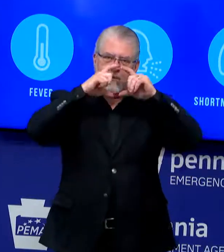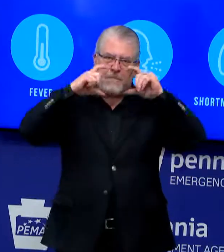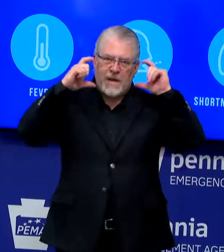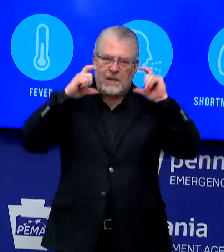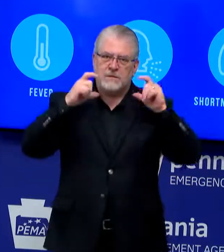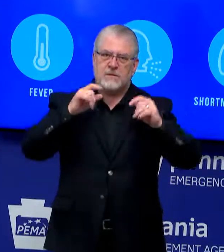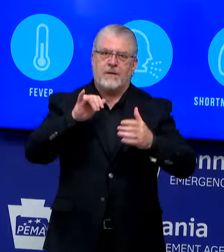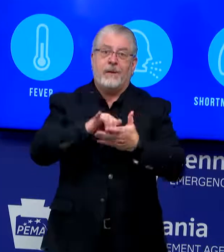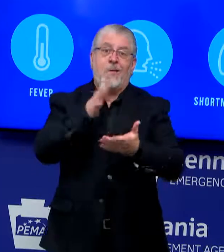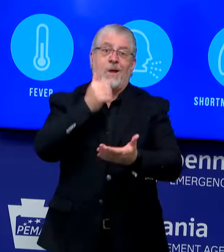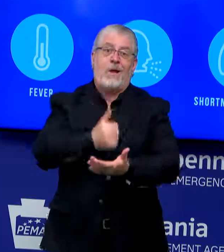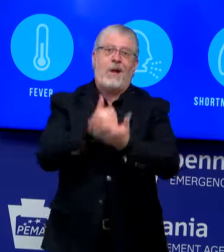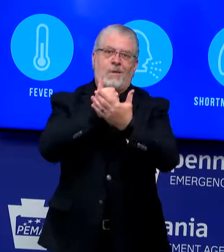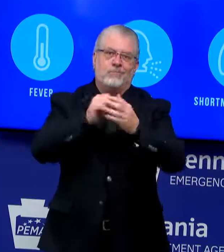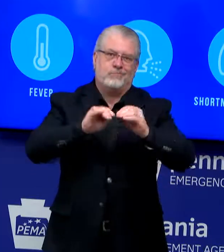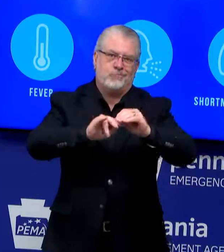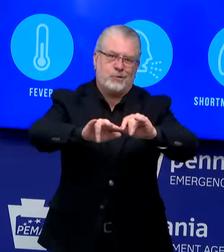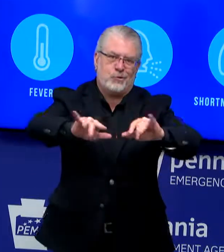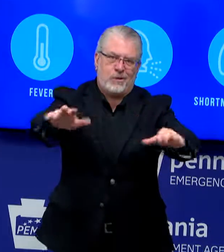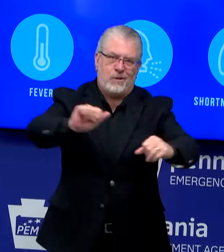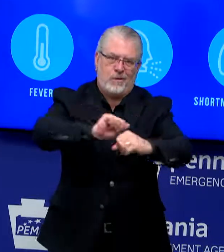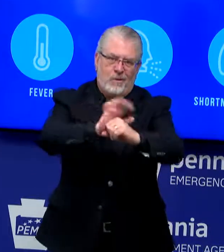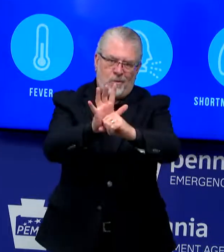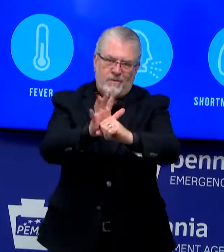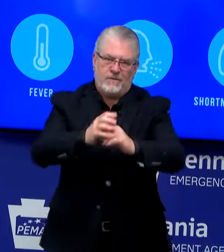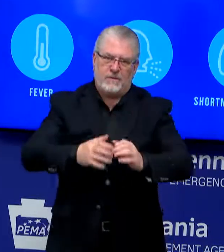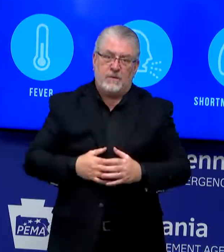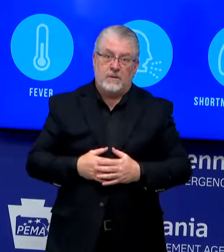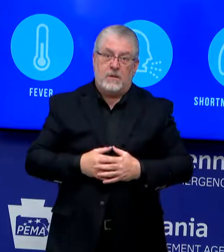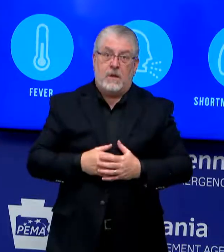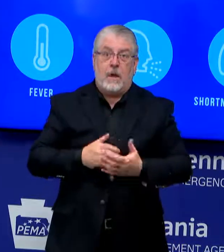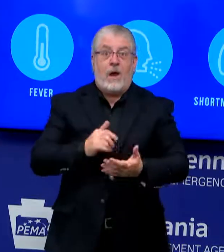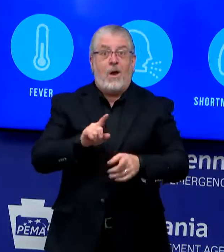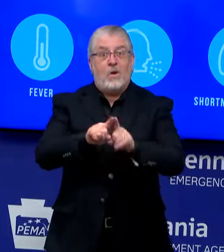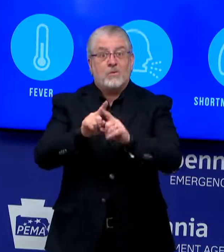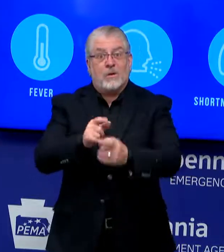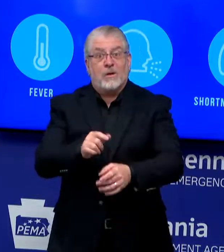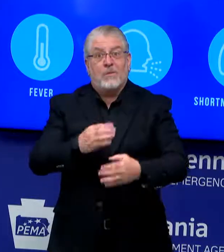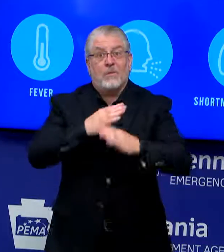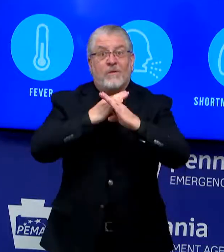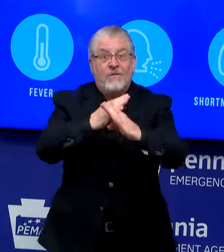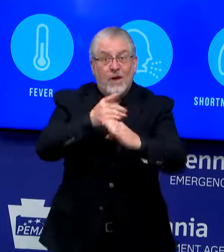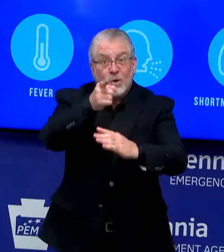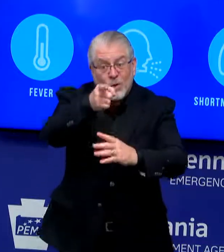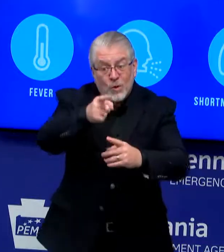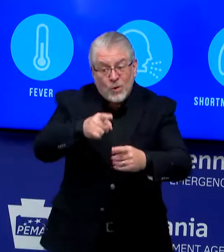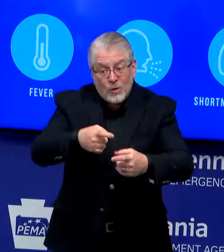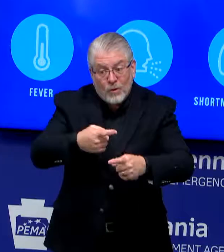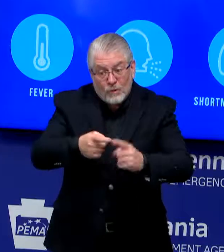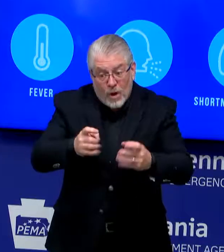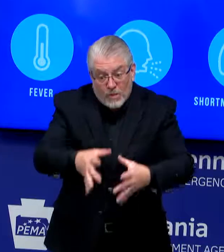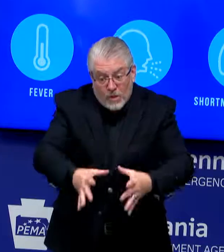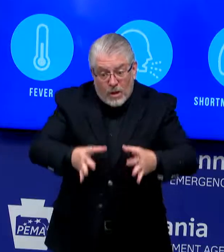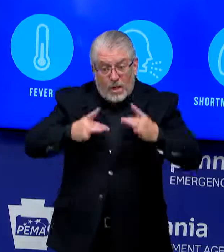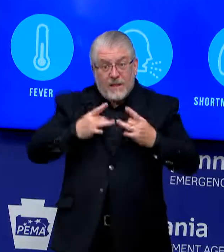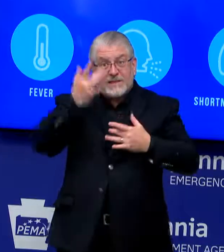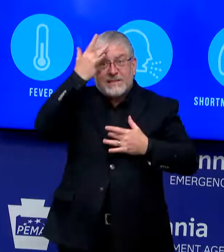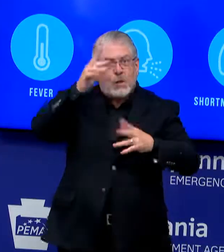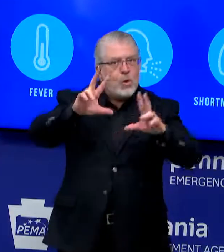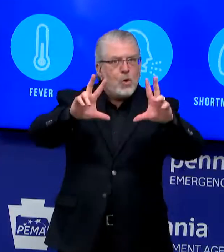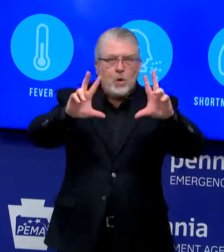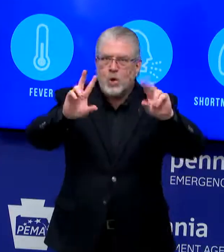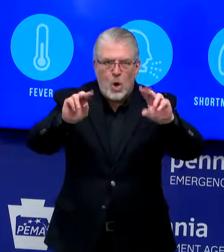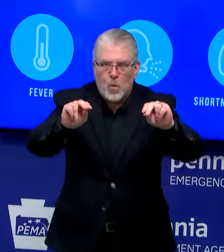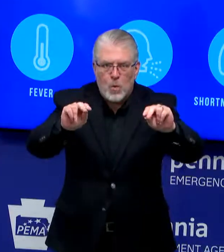job at keeping people from getting sick, and they're not foolproof. So it's critical that our first act, as Secretary Levine said, is to